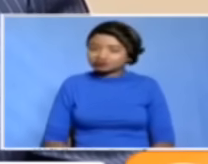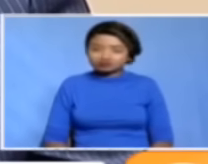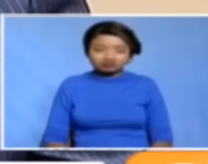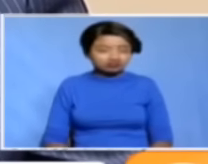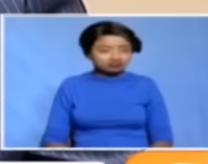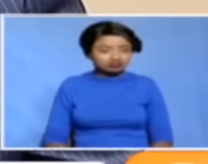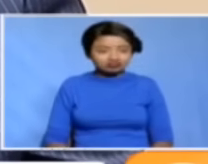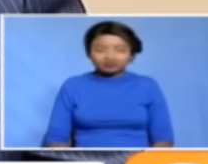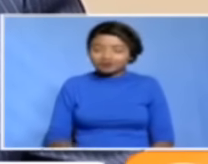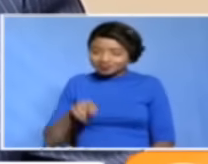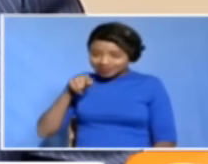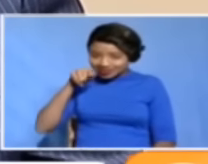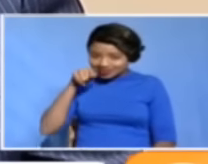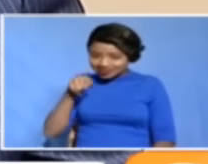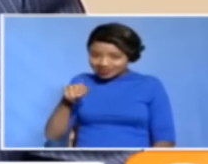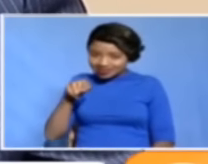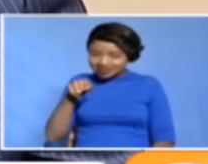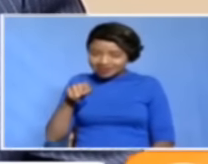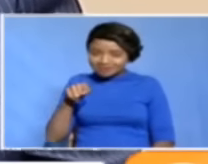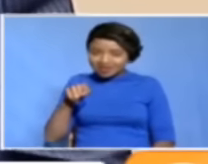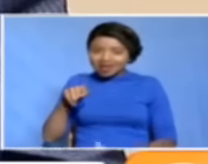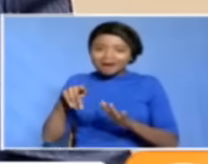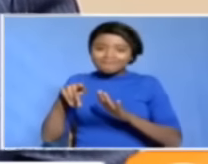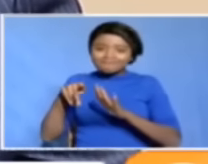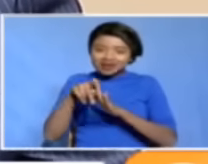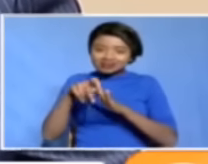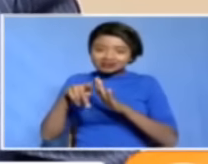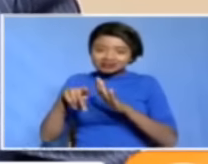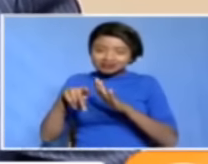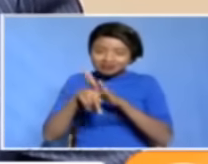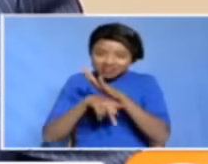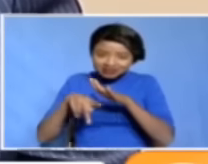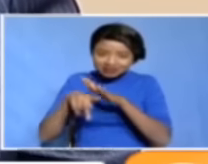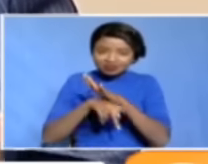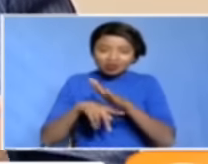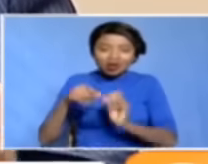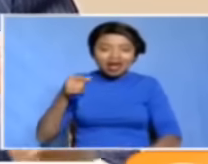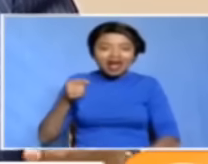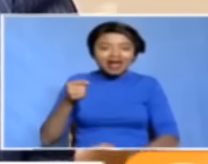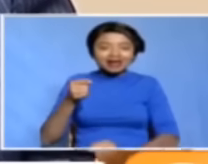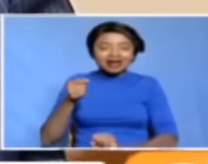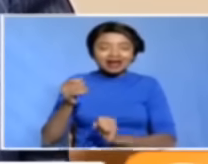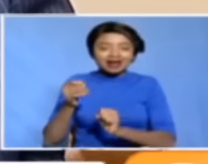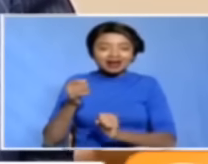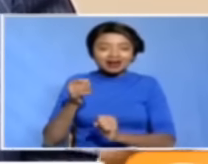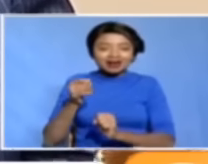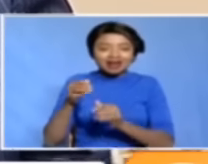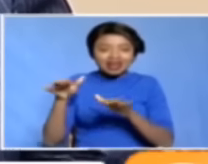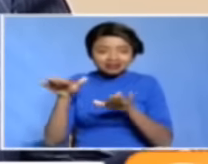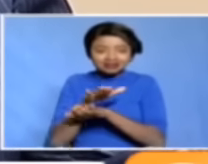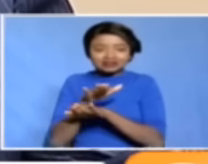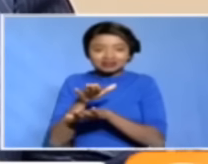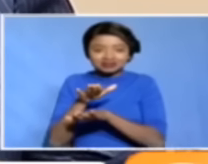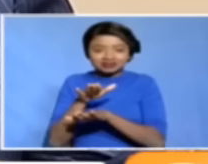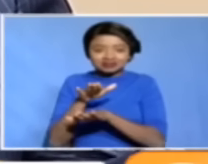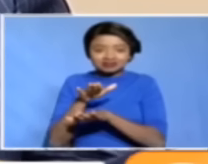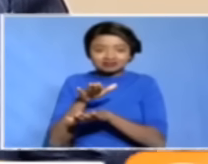Not self-proclaimed. Okay. He is a principal assistant that's to what the he president. Said. He said he's a mtu wa mkono. That's fine. Yeah, in Swahili, that's